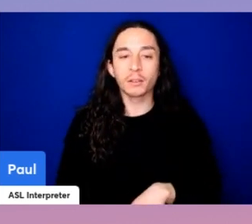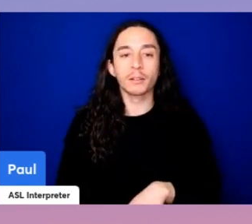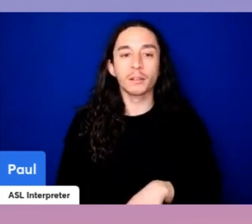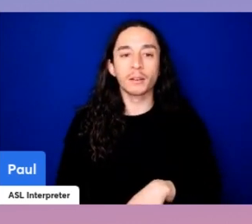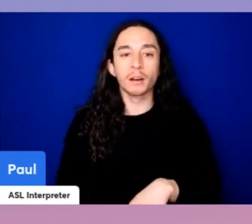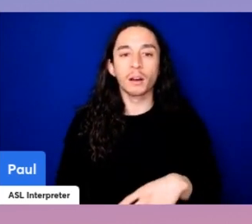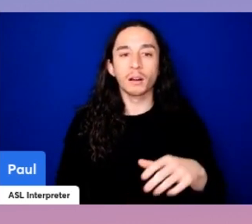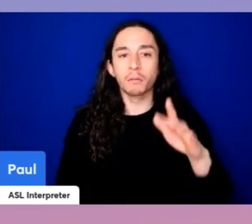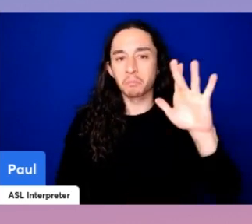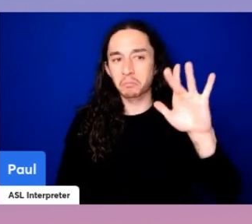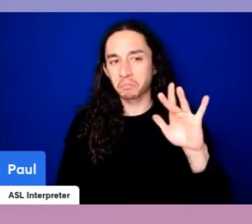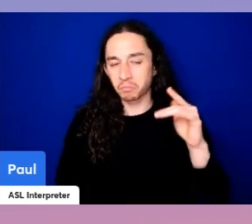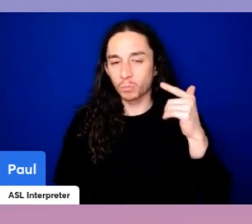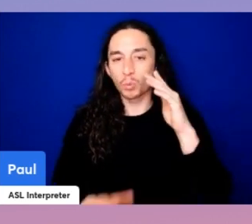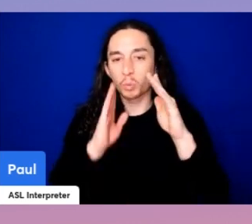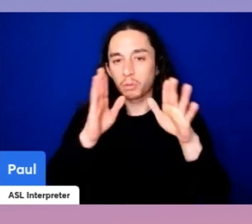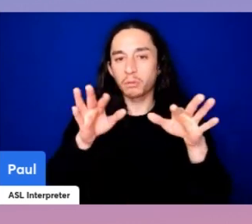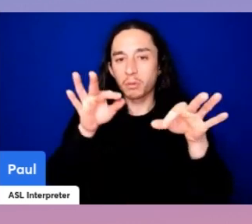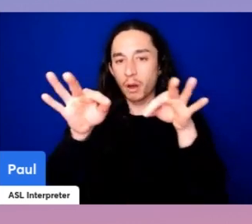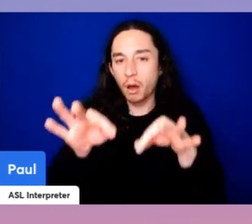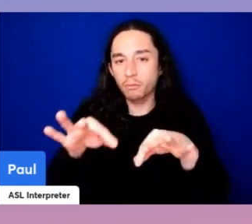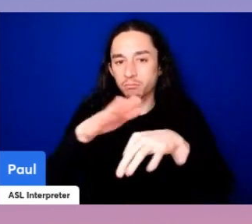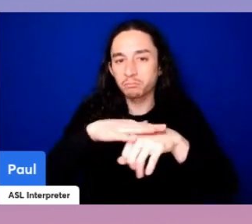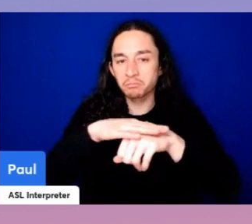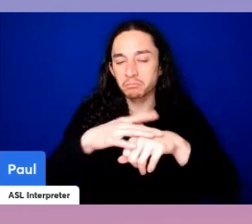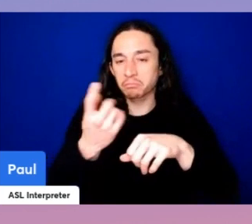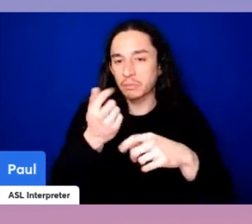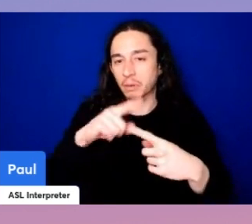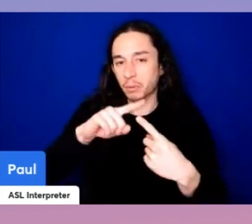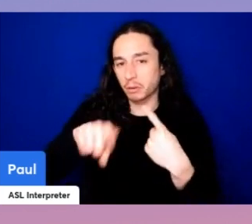explain a little bit after this one.